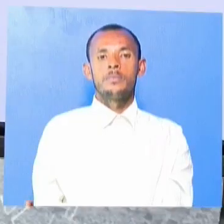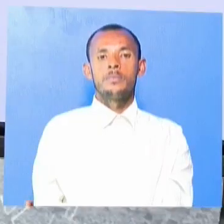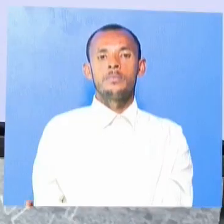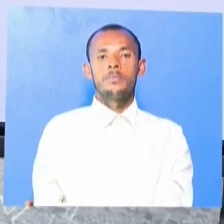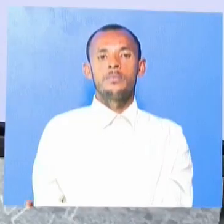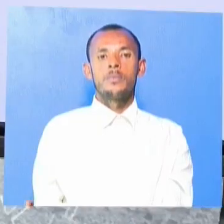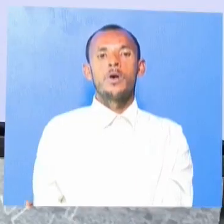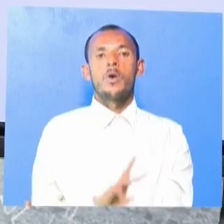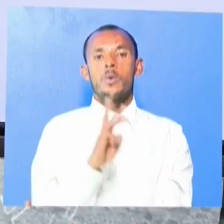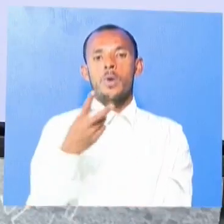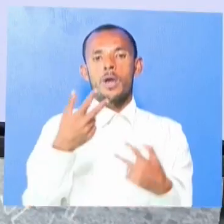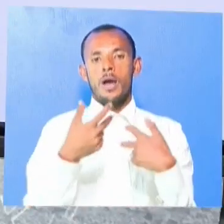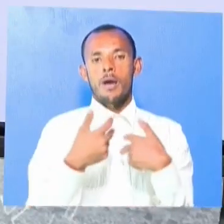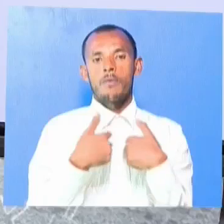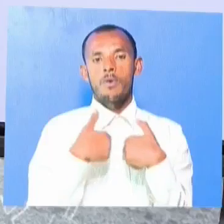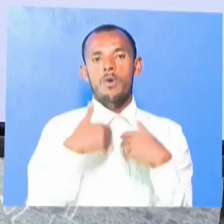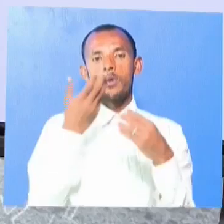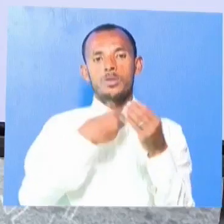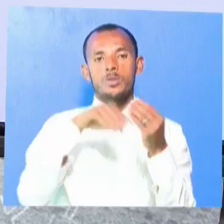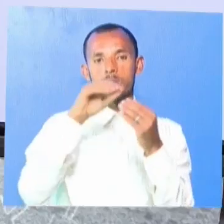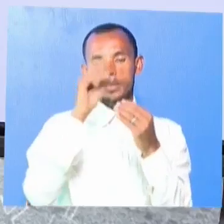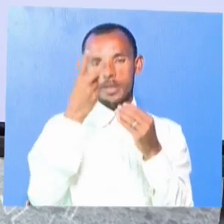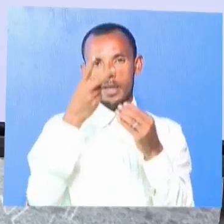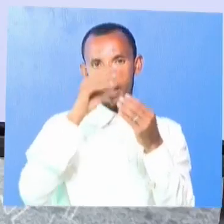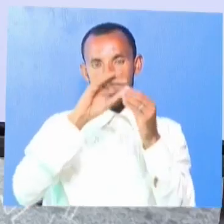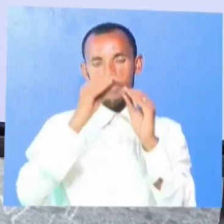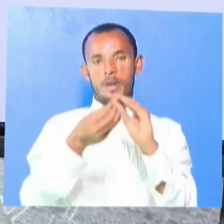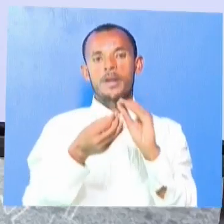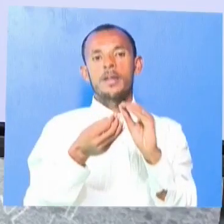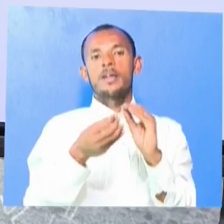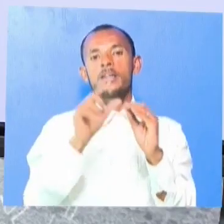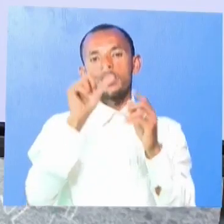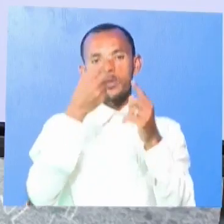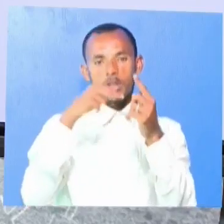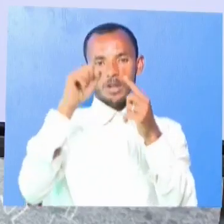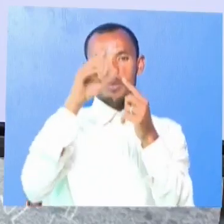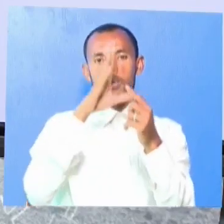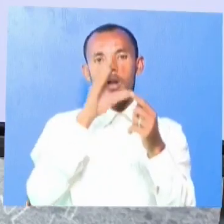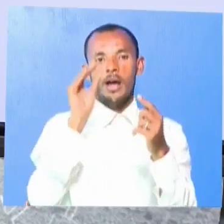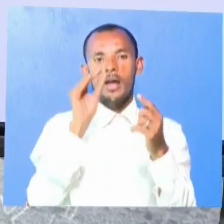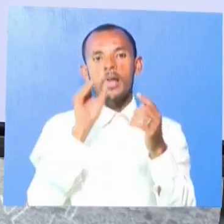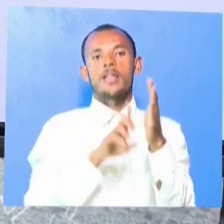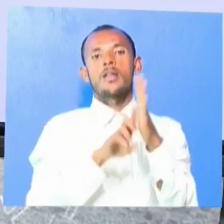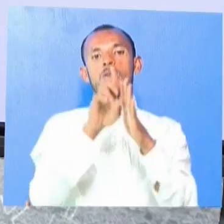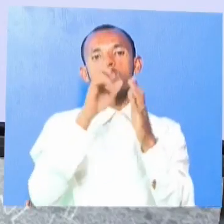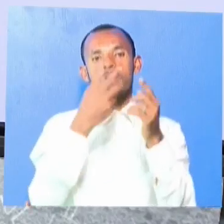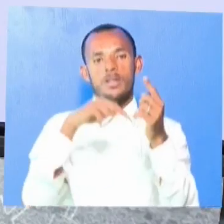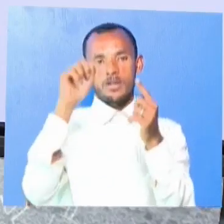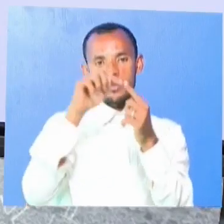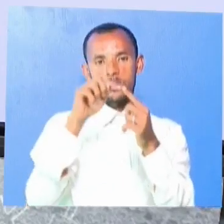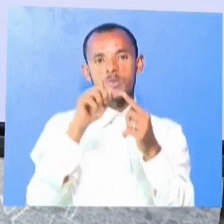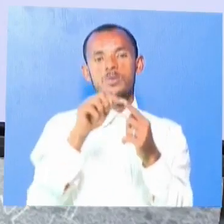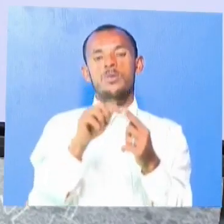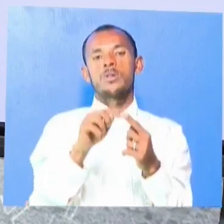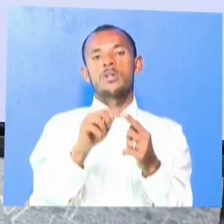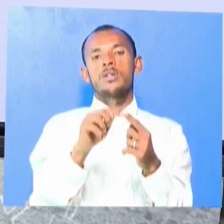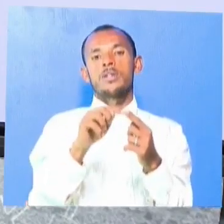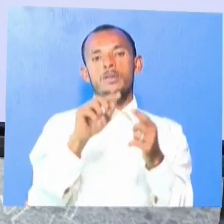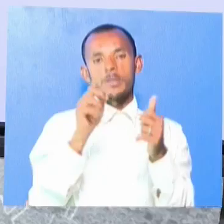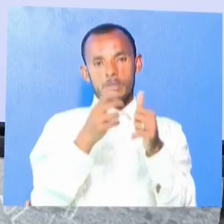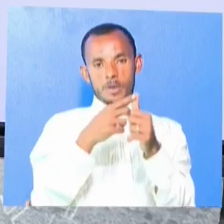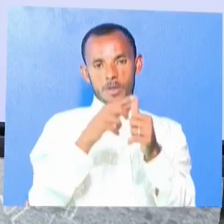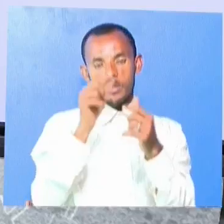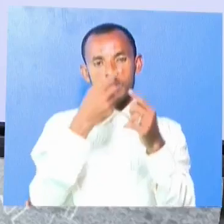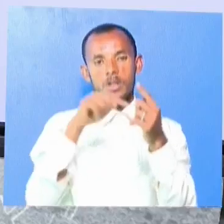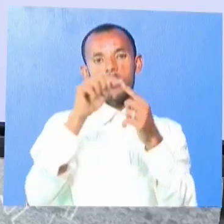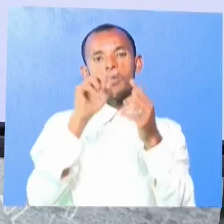And we have also seen how to arrange numbers in ascending and descending order. Ascending means arranging the numbers